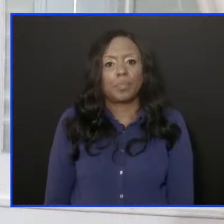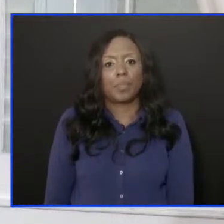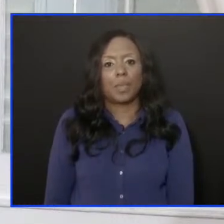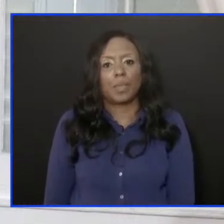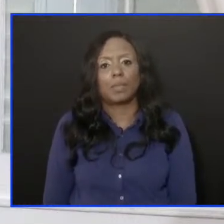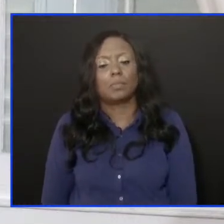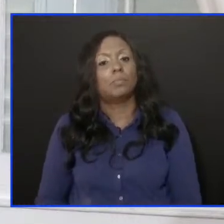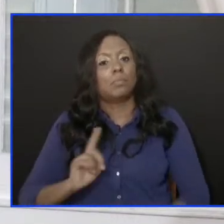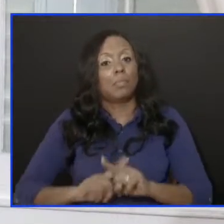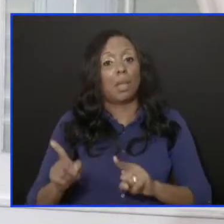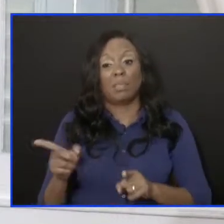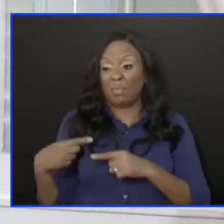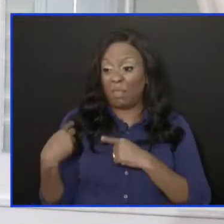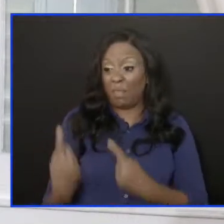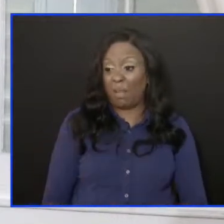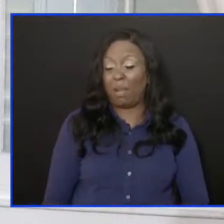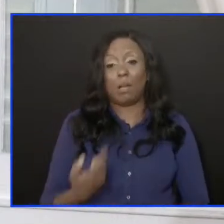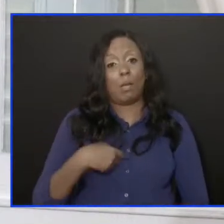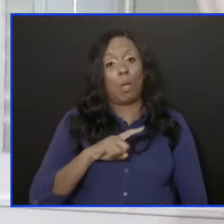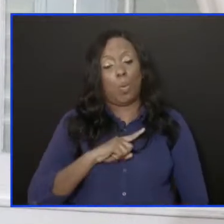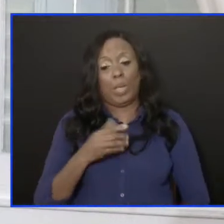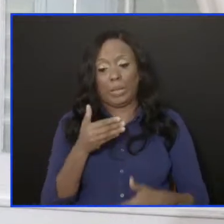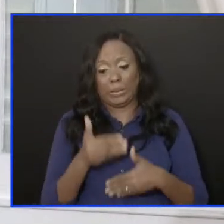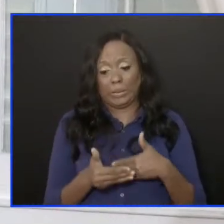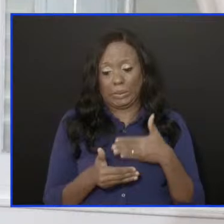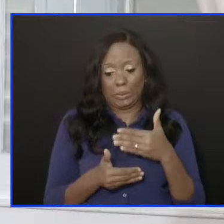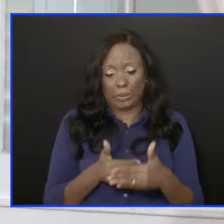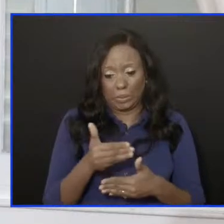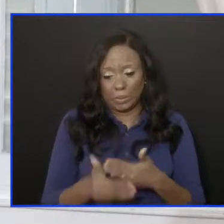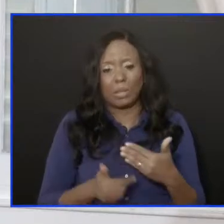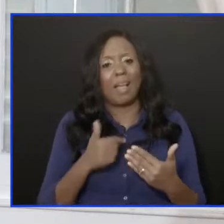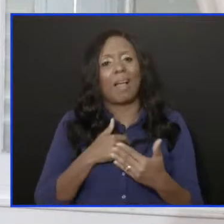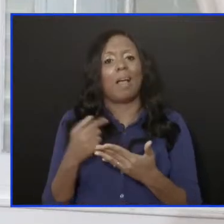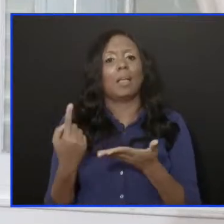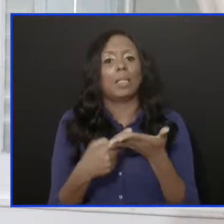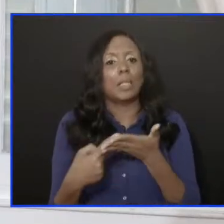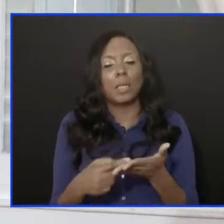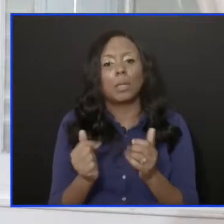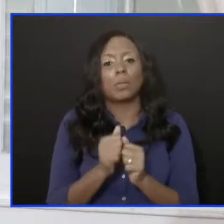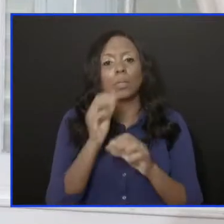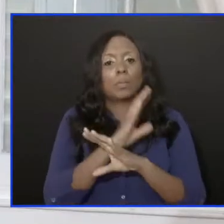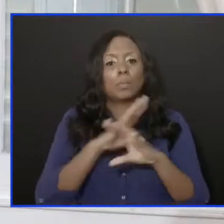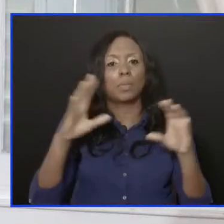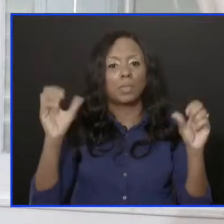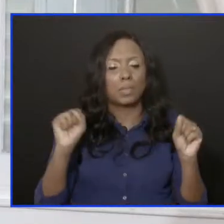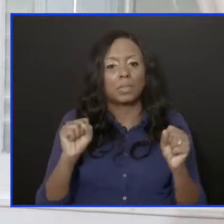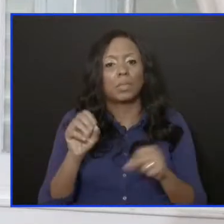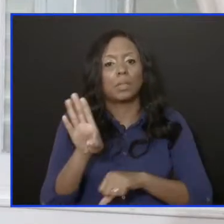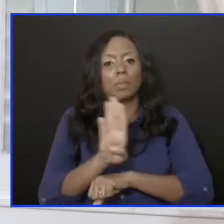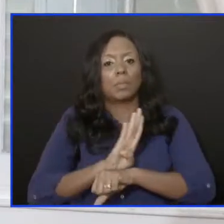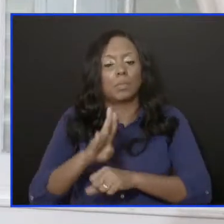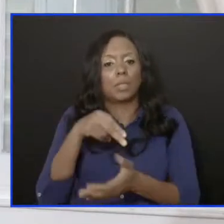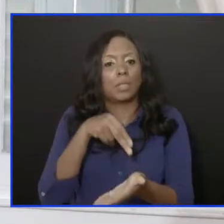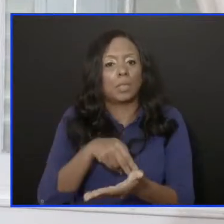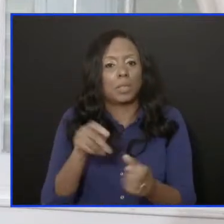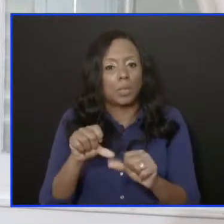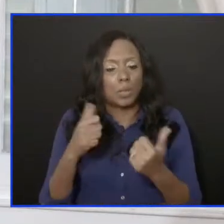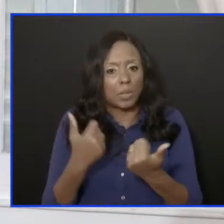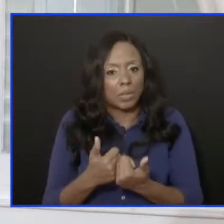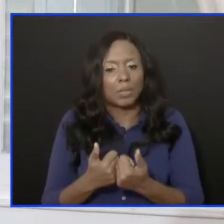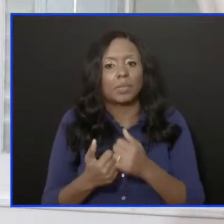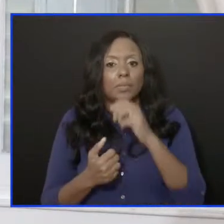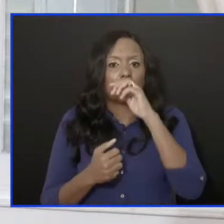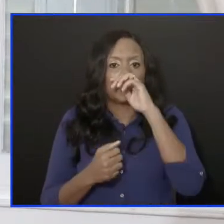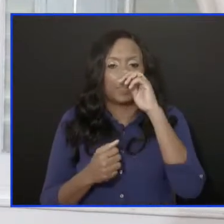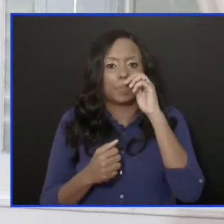that were raised, and I would have consulted with the Barbados Nursing Association, the president of the association, when we had the first